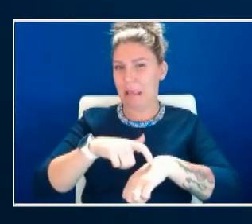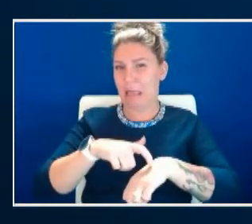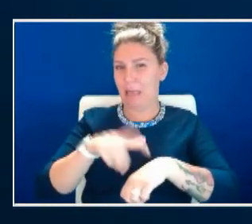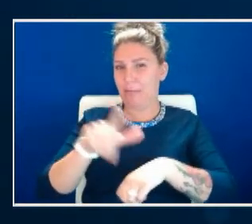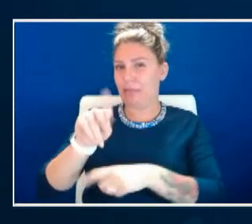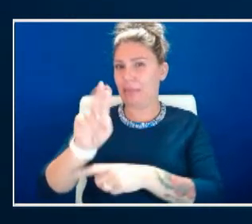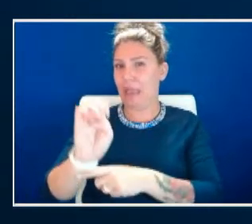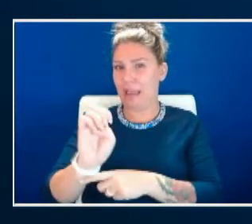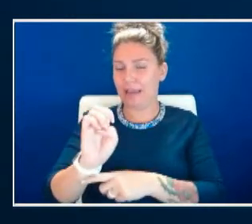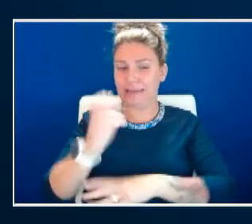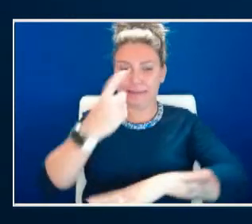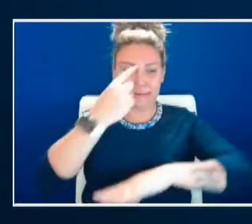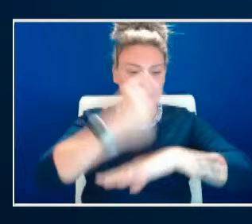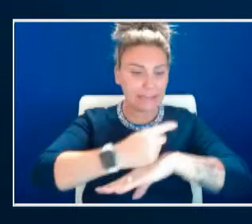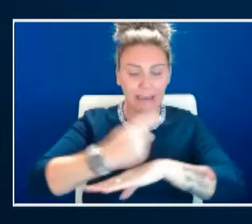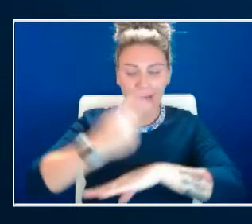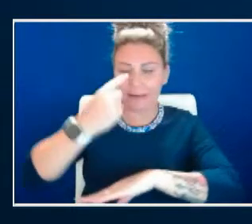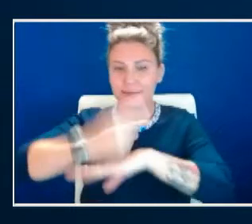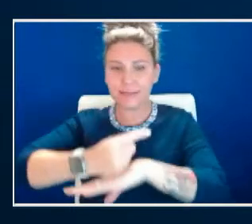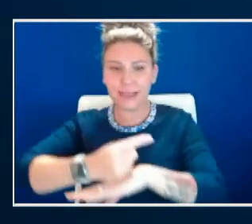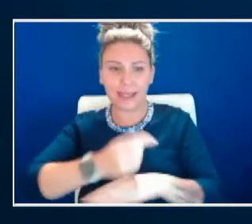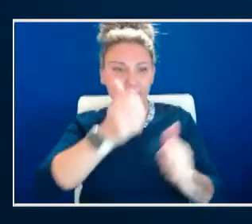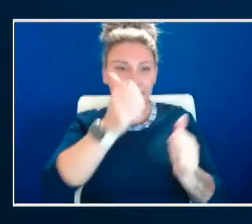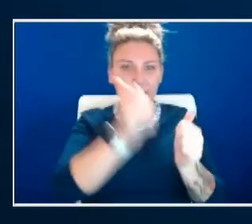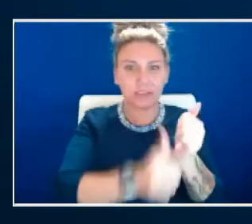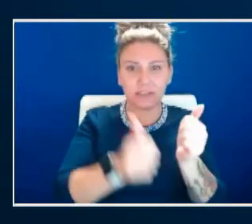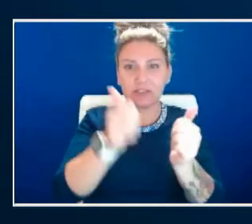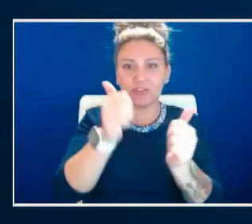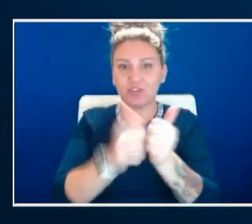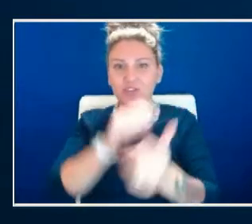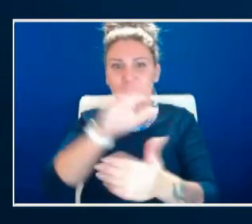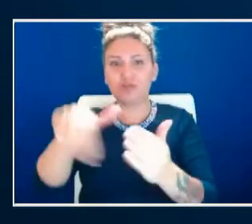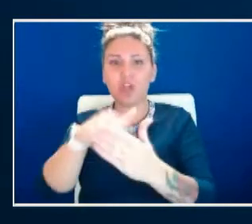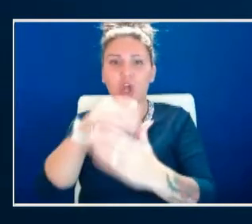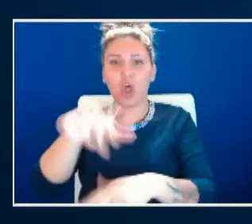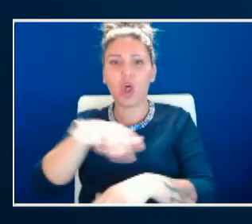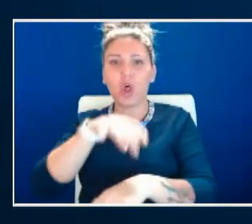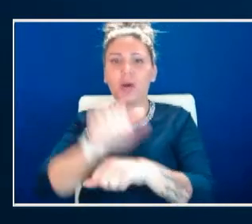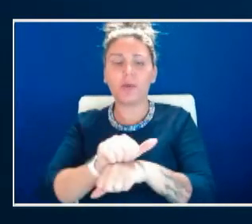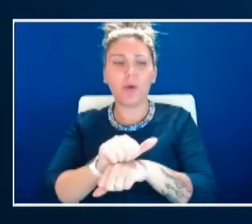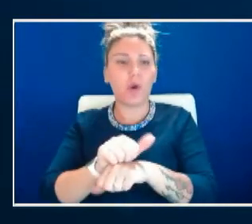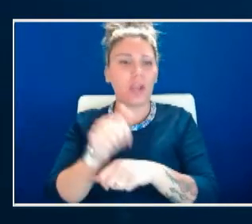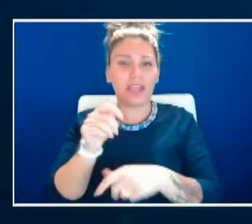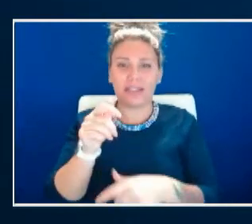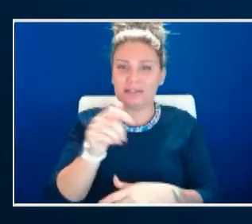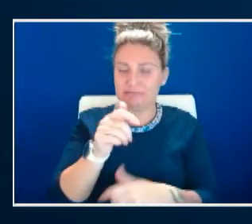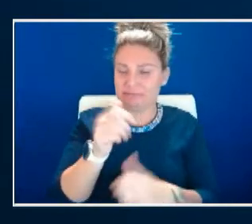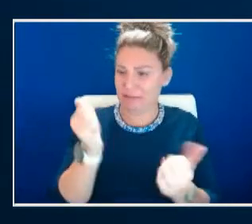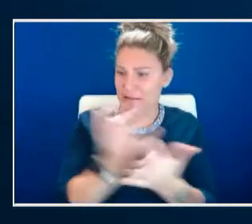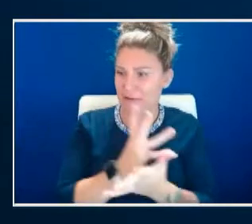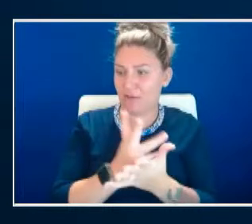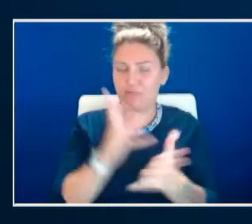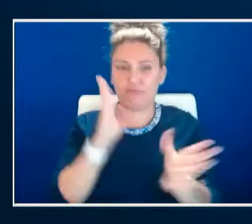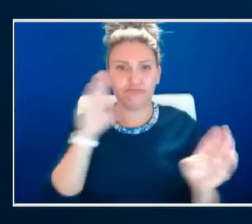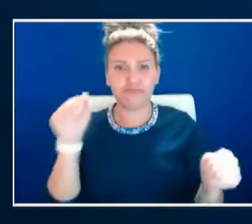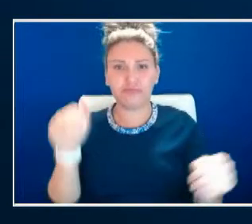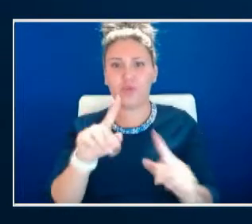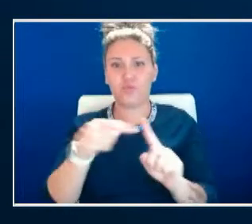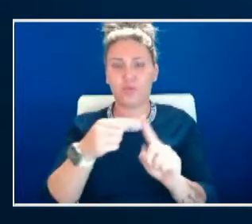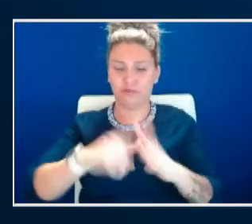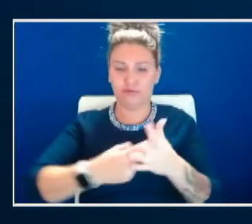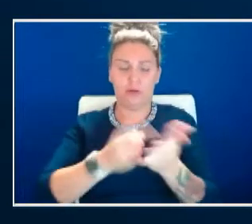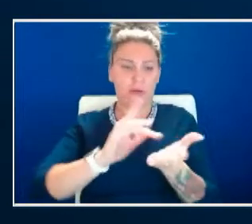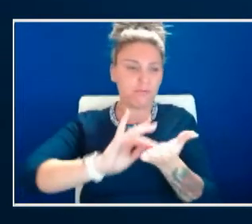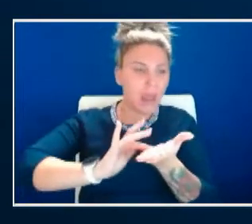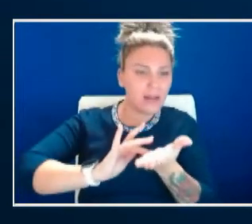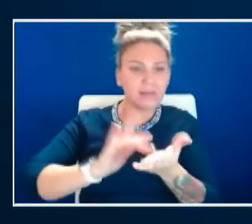by date, page by page of every single appointment, that everything down to when you started taking a medication, when you had a